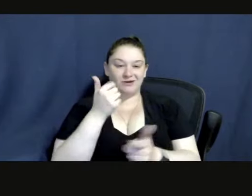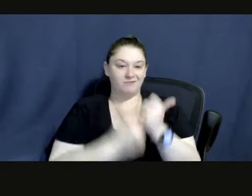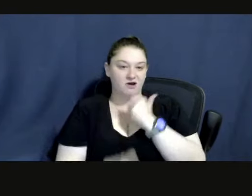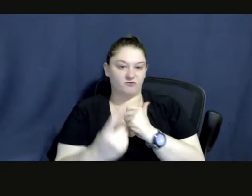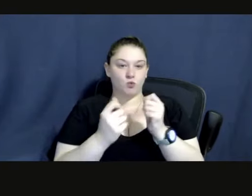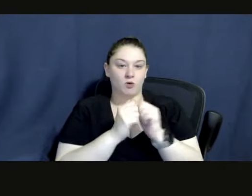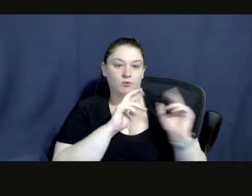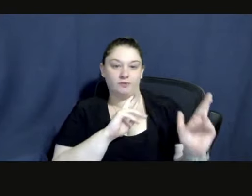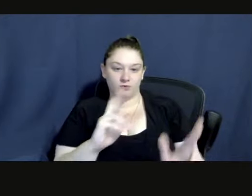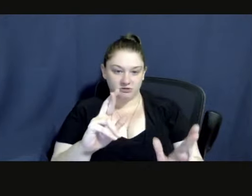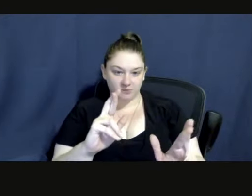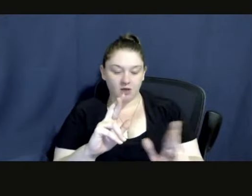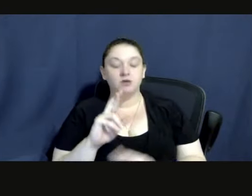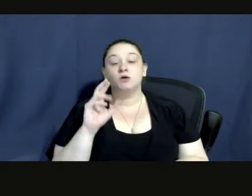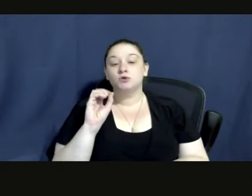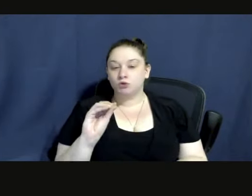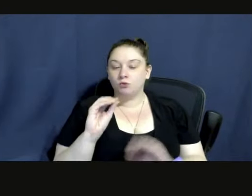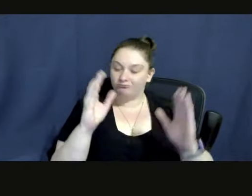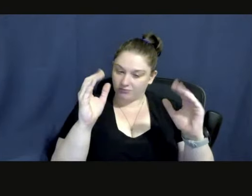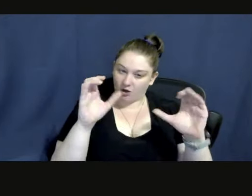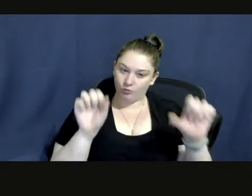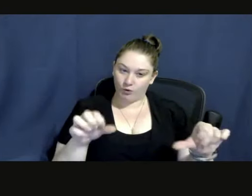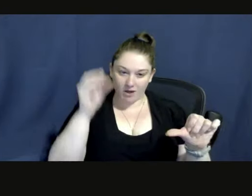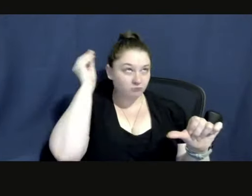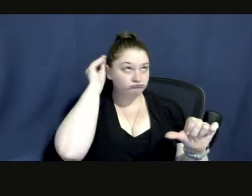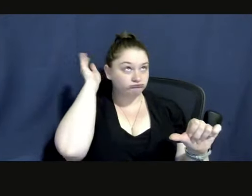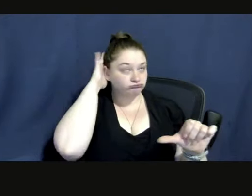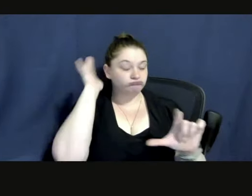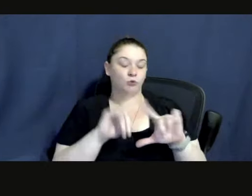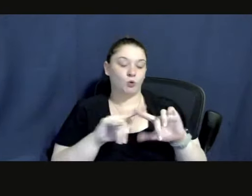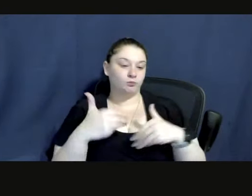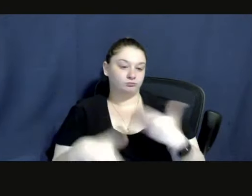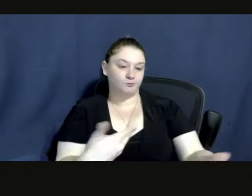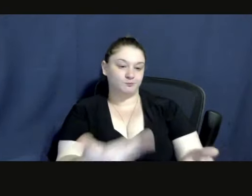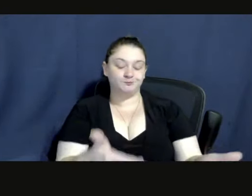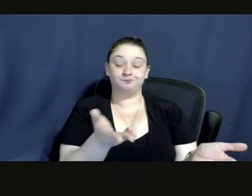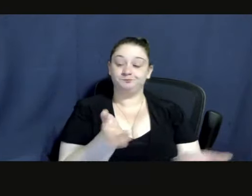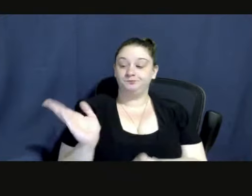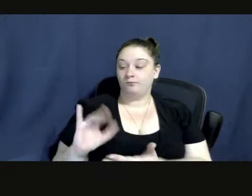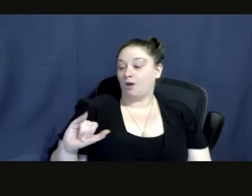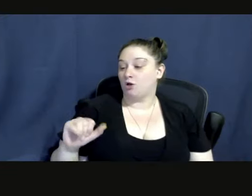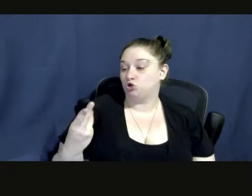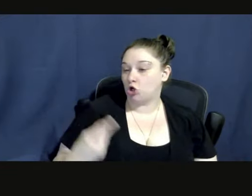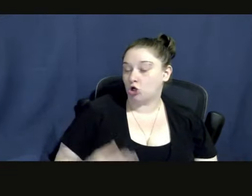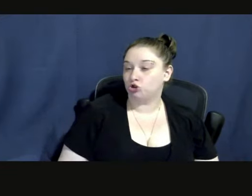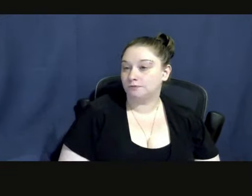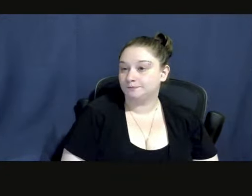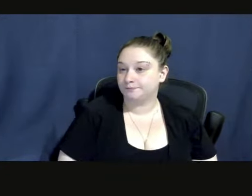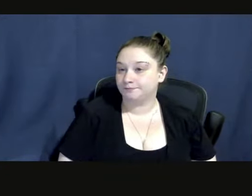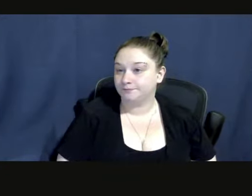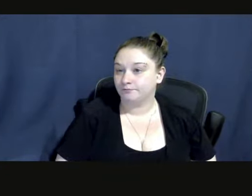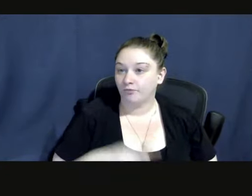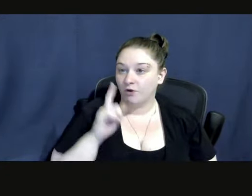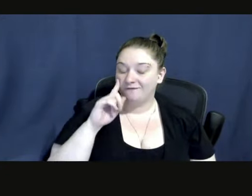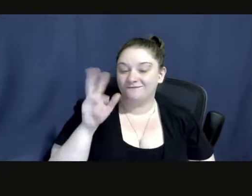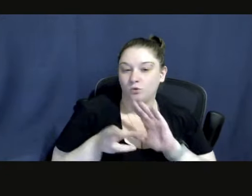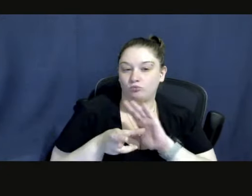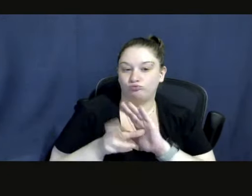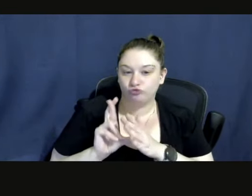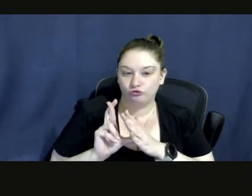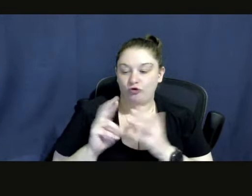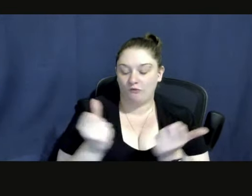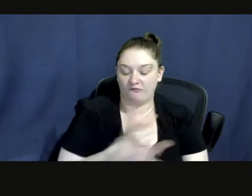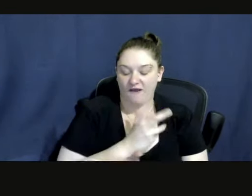So I hope we can do that moving forward. Now I'm going to hand it off to Josh for an overview of the information that